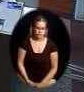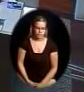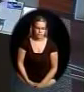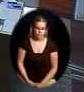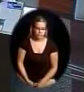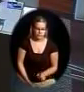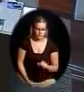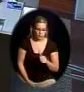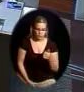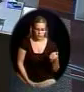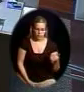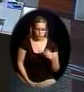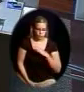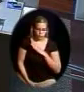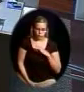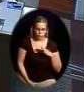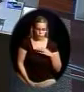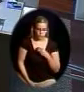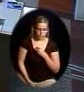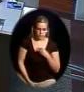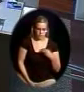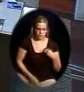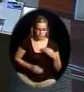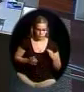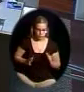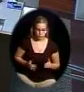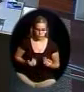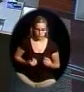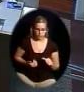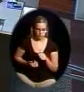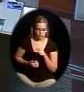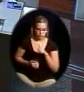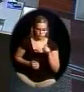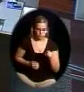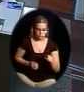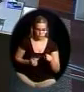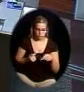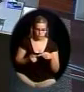Are there any other board members who have questions about the future action items?